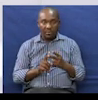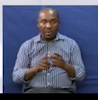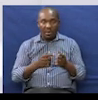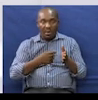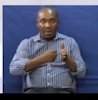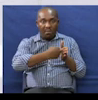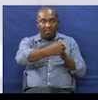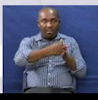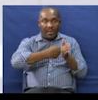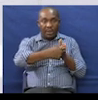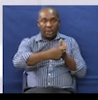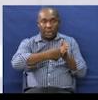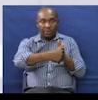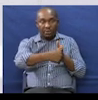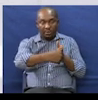mention